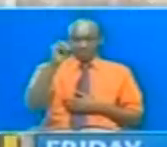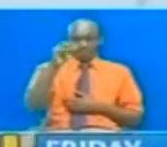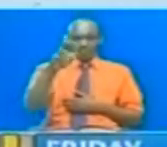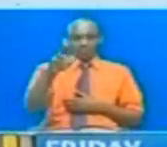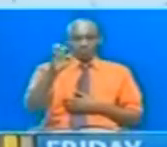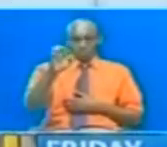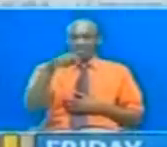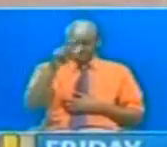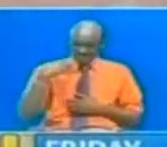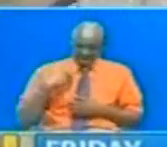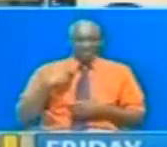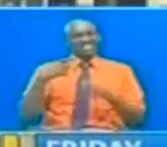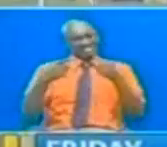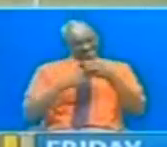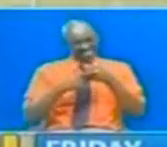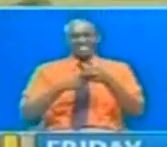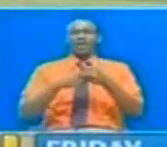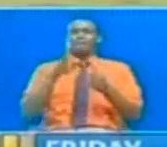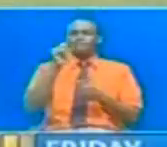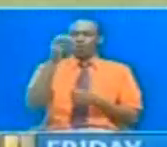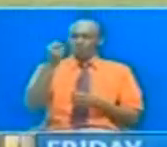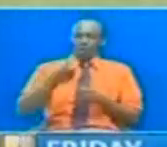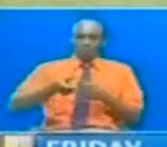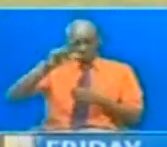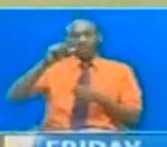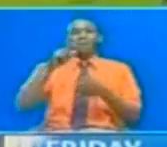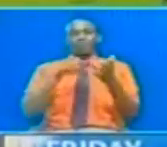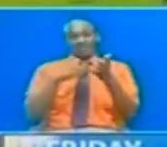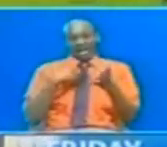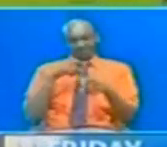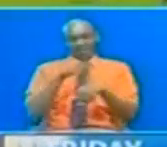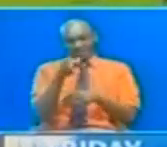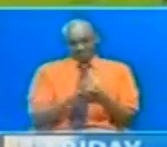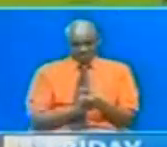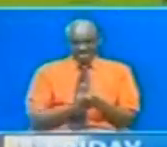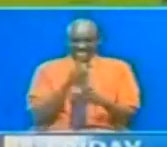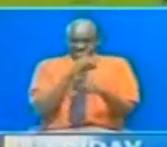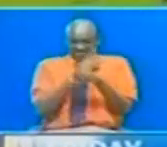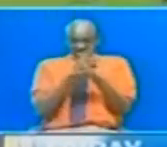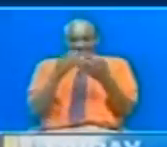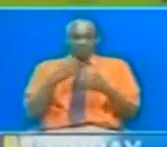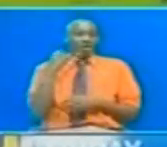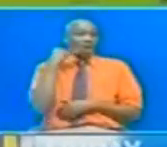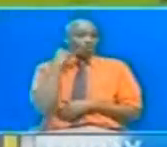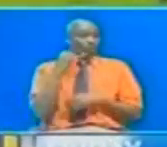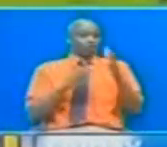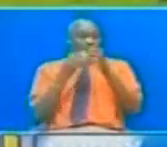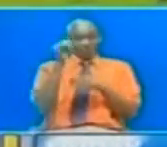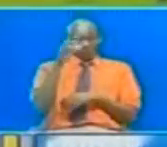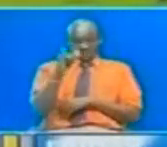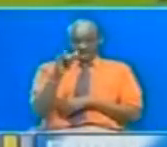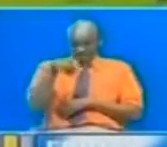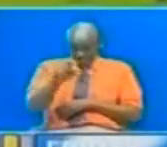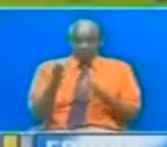having accumulated an impressive 6 bonus points from its outings. Defending champions Top-Fry Nakuru and last season's runners-up